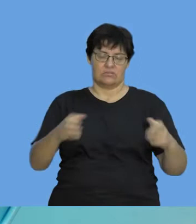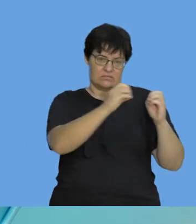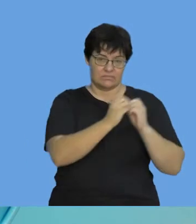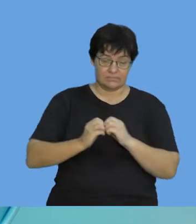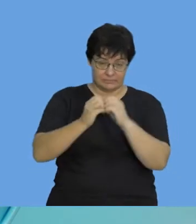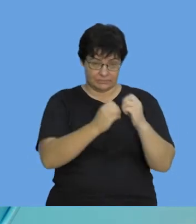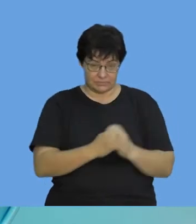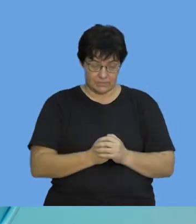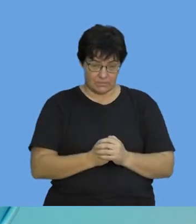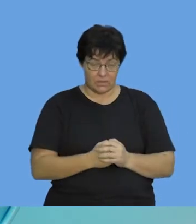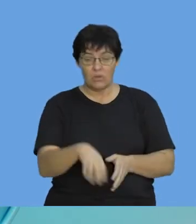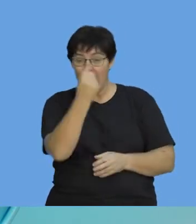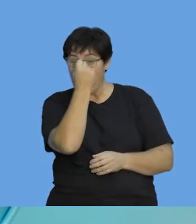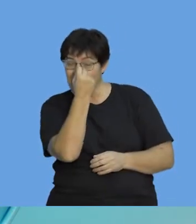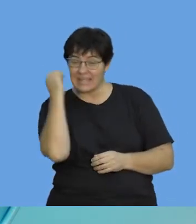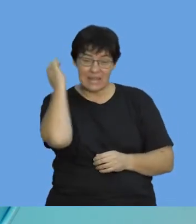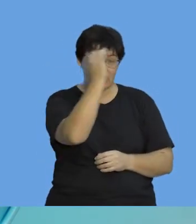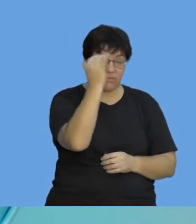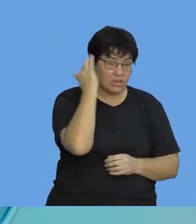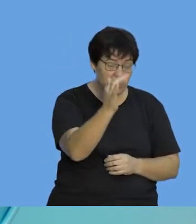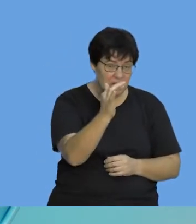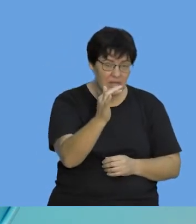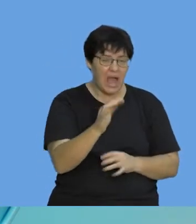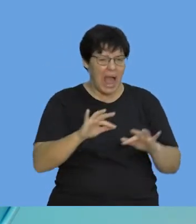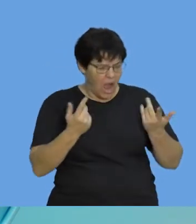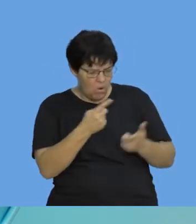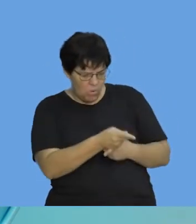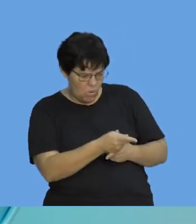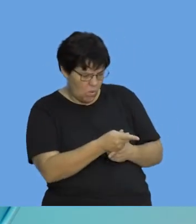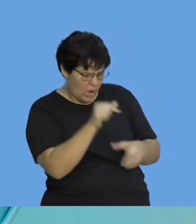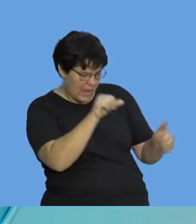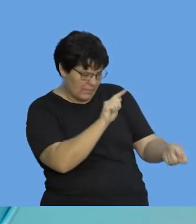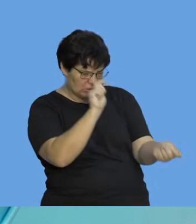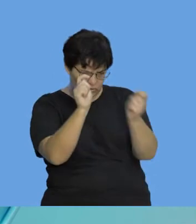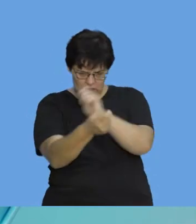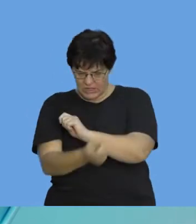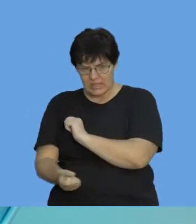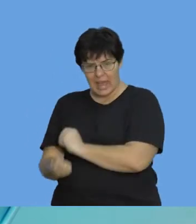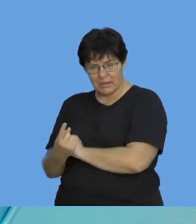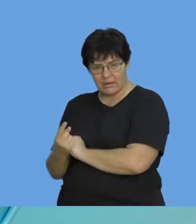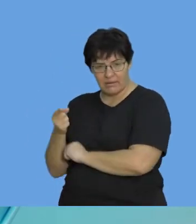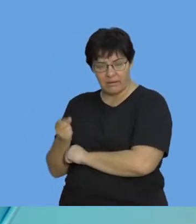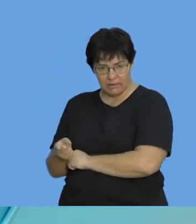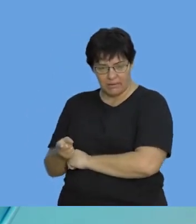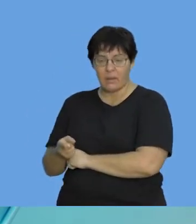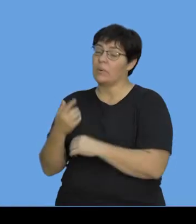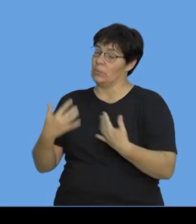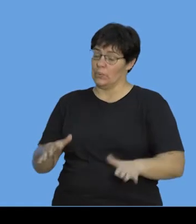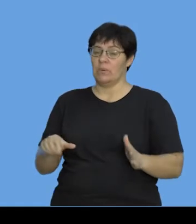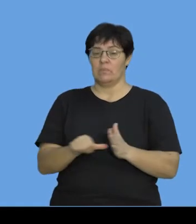of the theory of what exactly happens when a chemical change takes place or a reaction becomes very, very key.